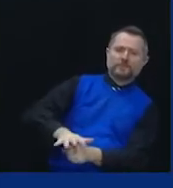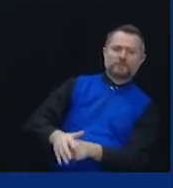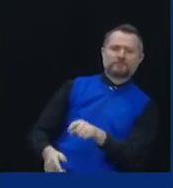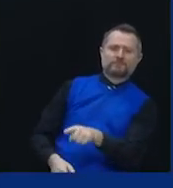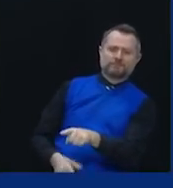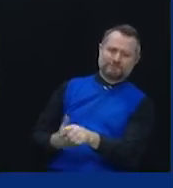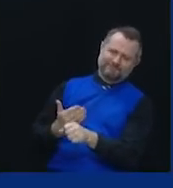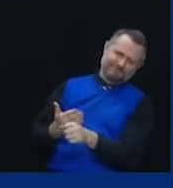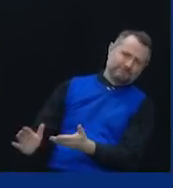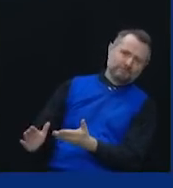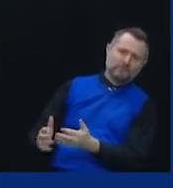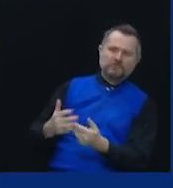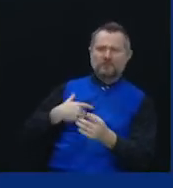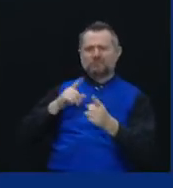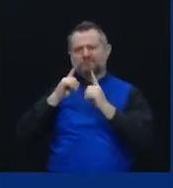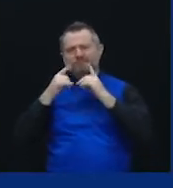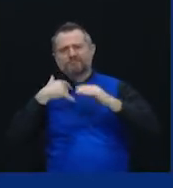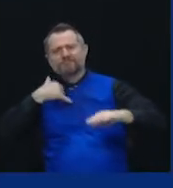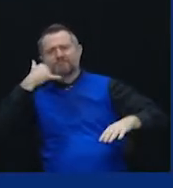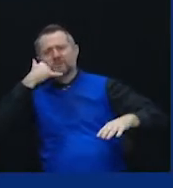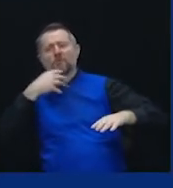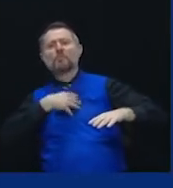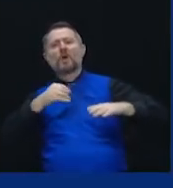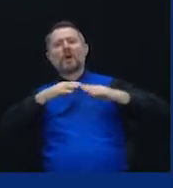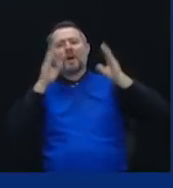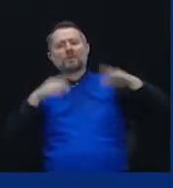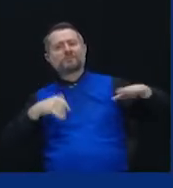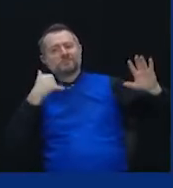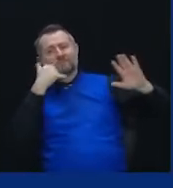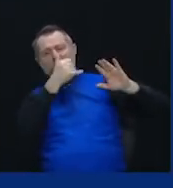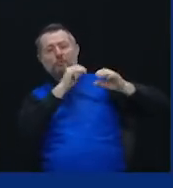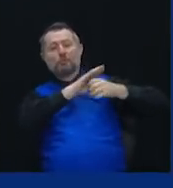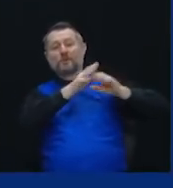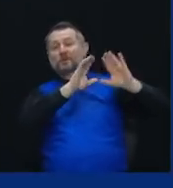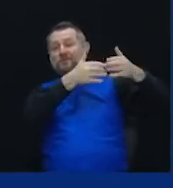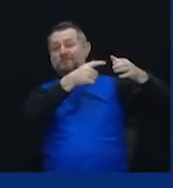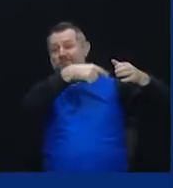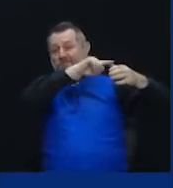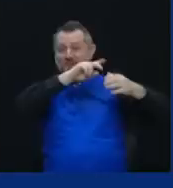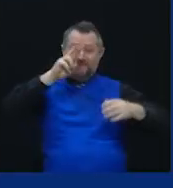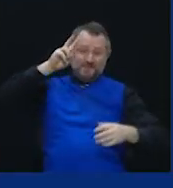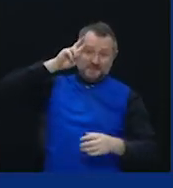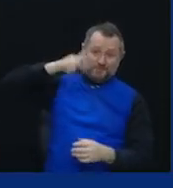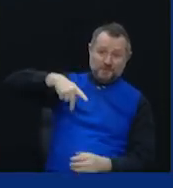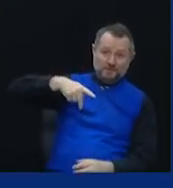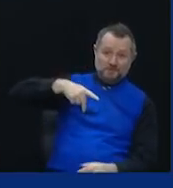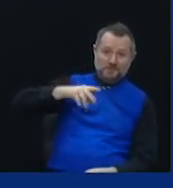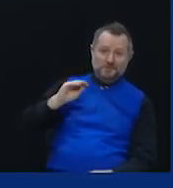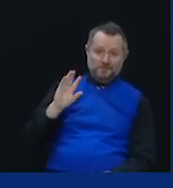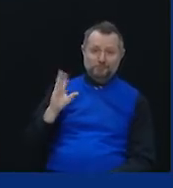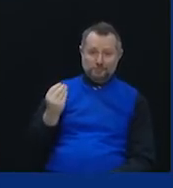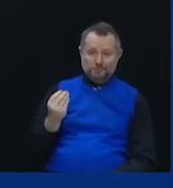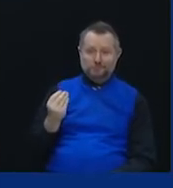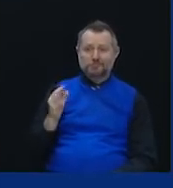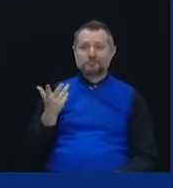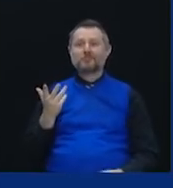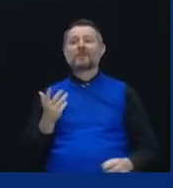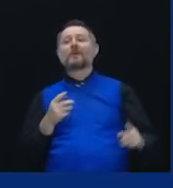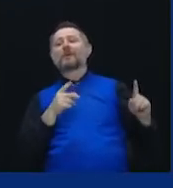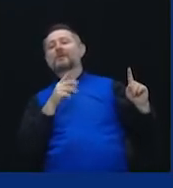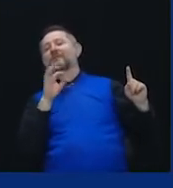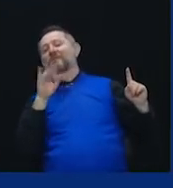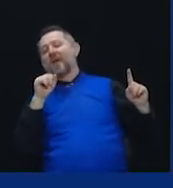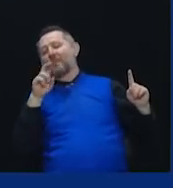House COVID team this morning. Vice President, Dr. Fauci, all saying the same thing.